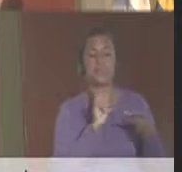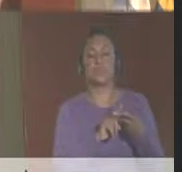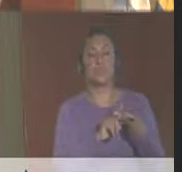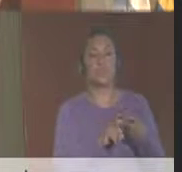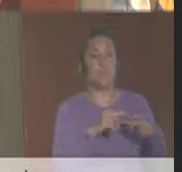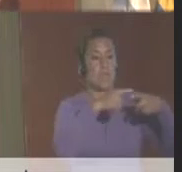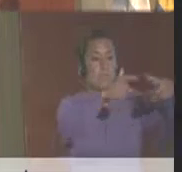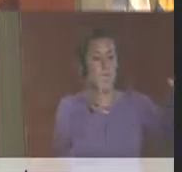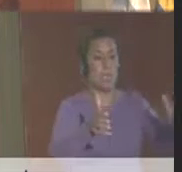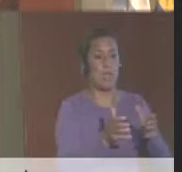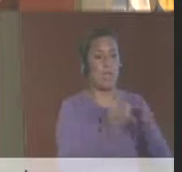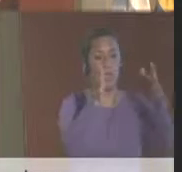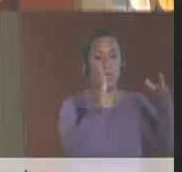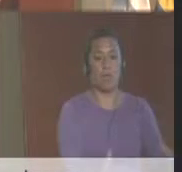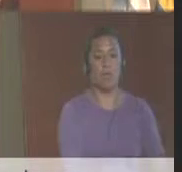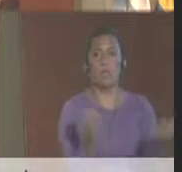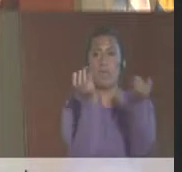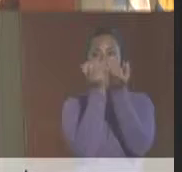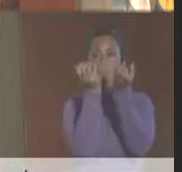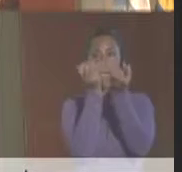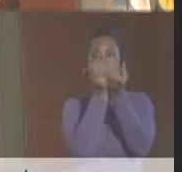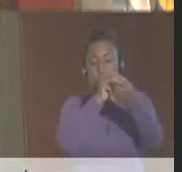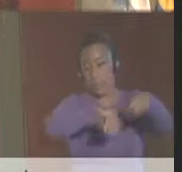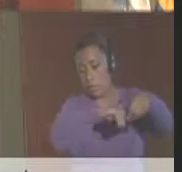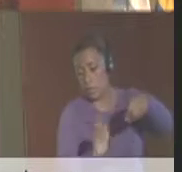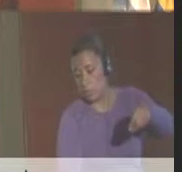a green belt